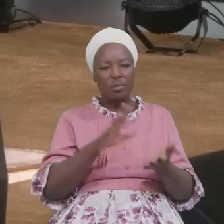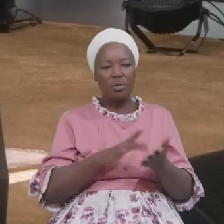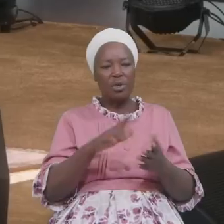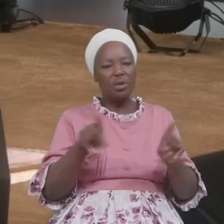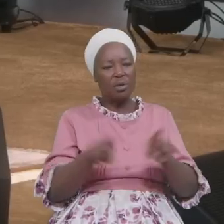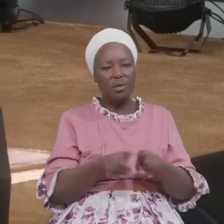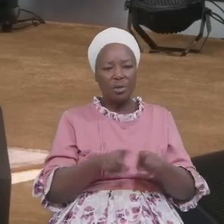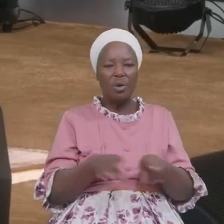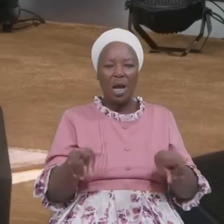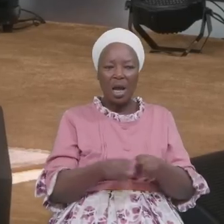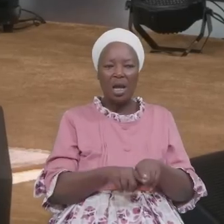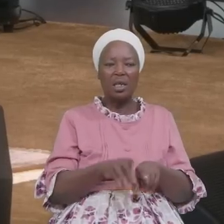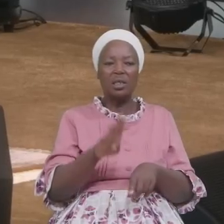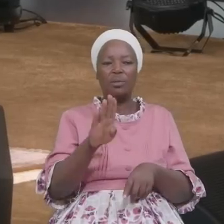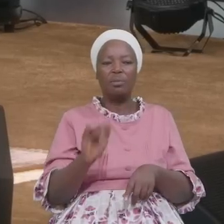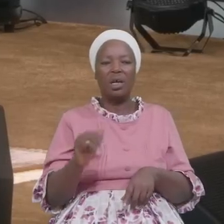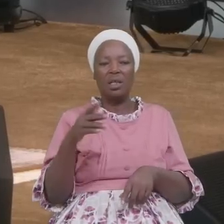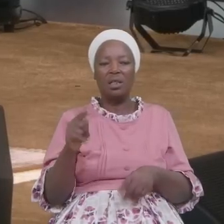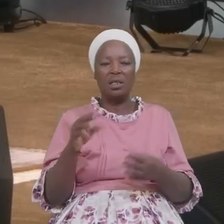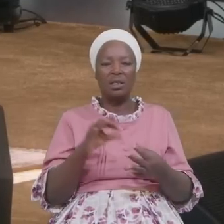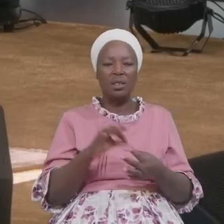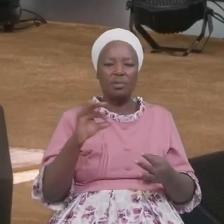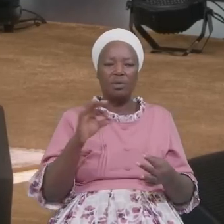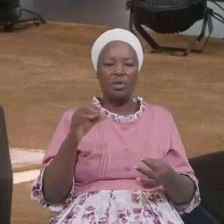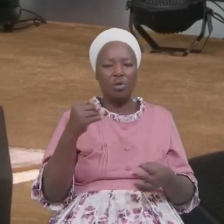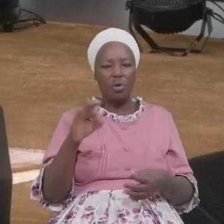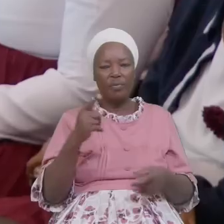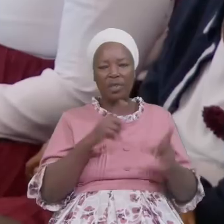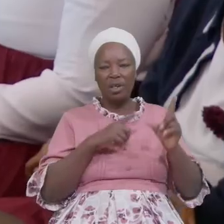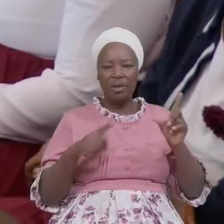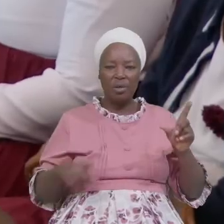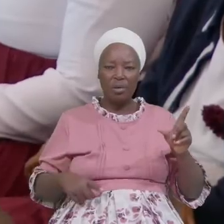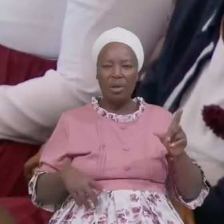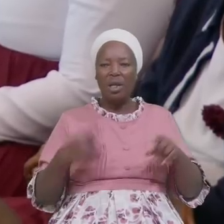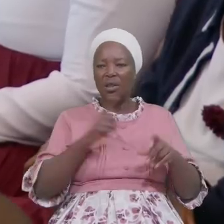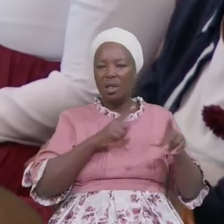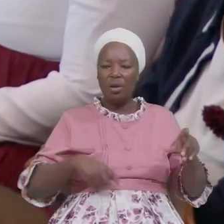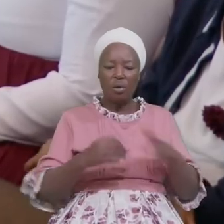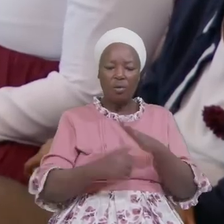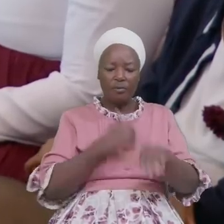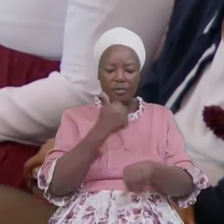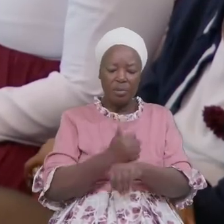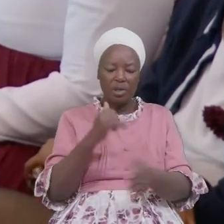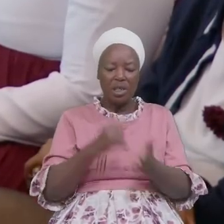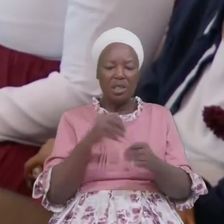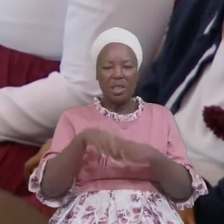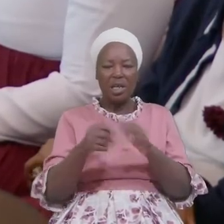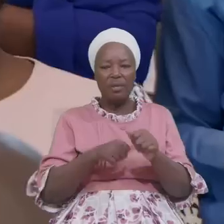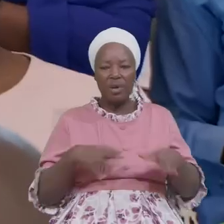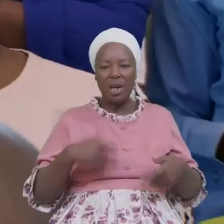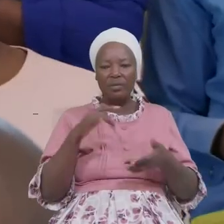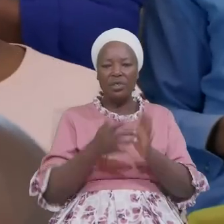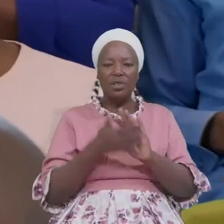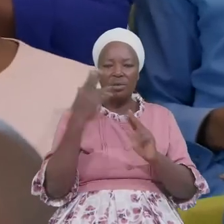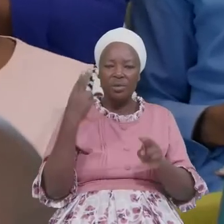even as by the Spirit of the Lord. The Lord confirm it in every life in Jesus'